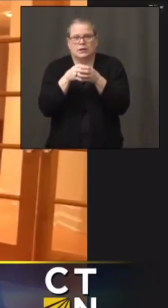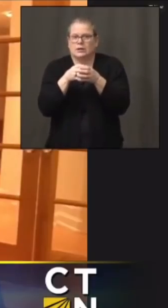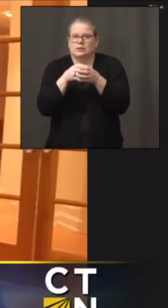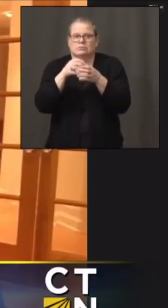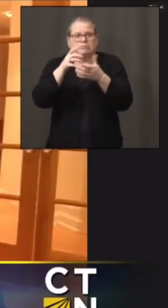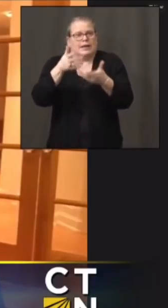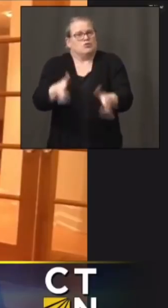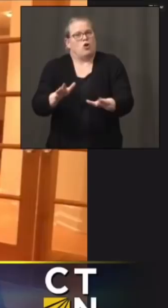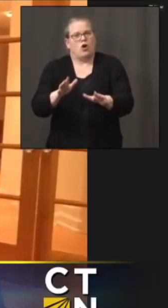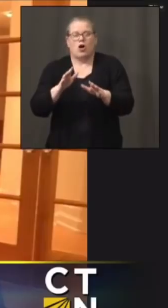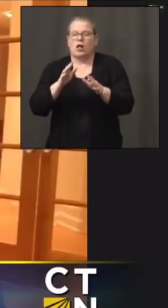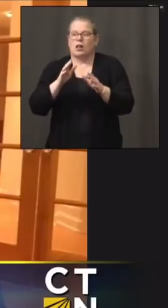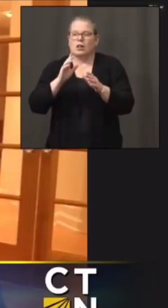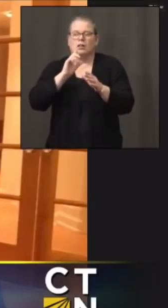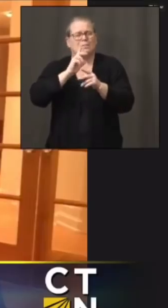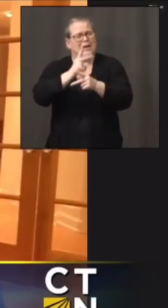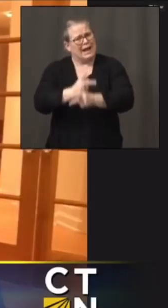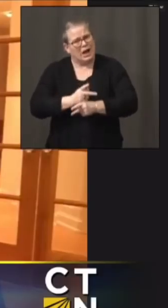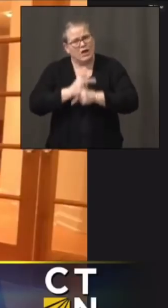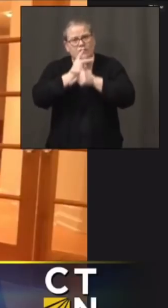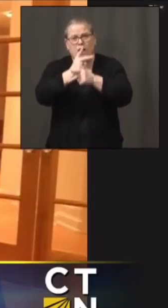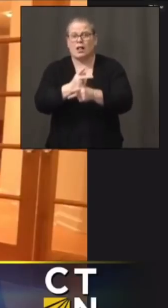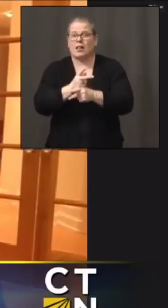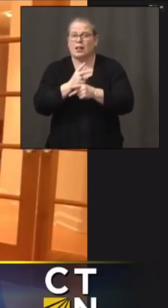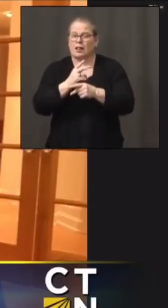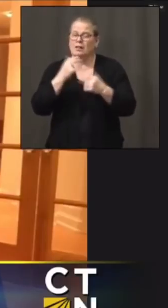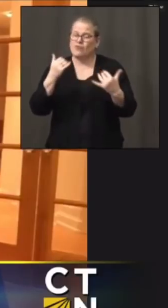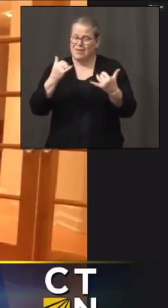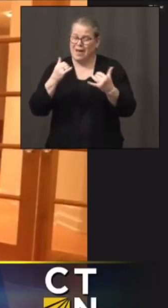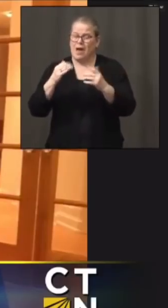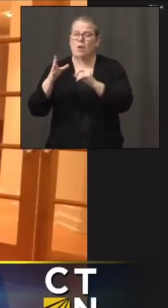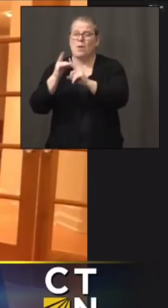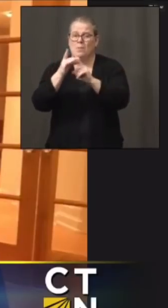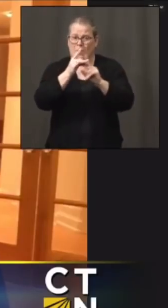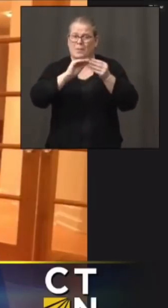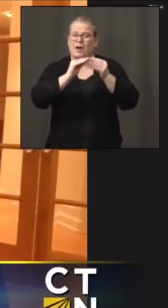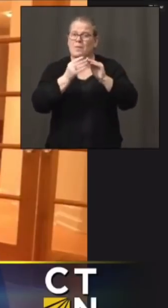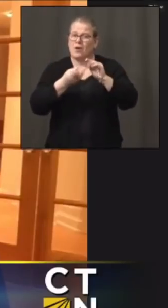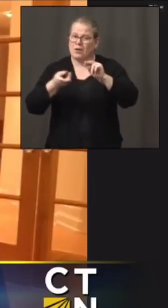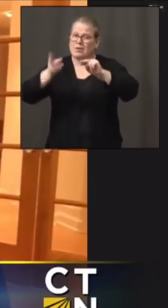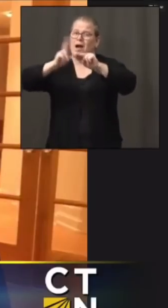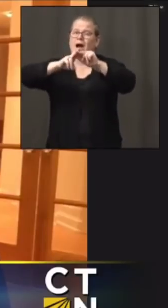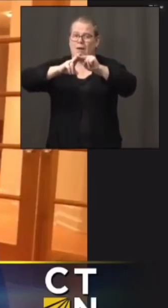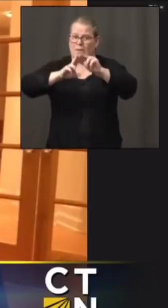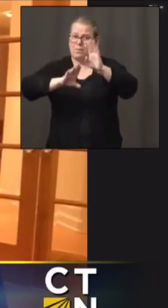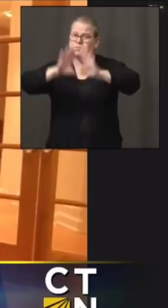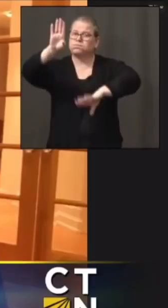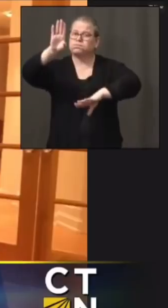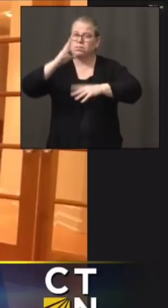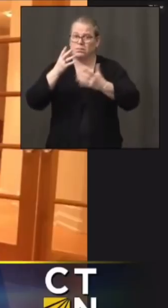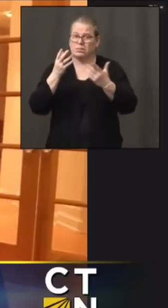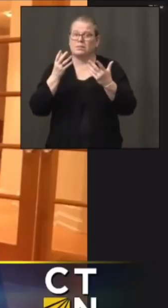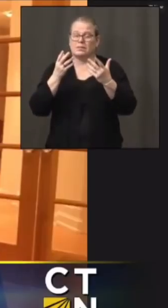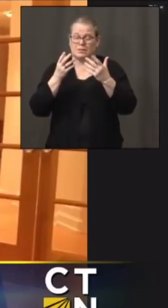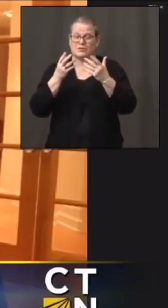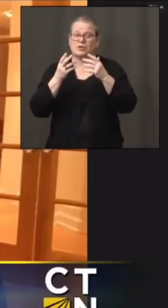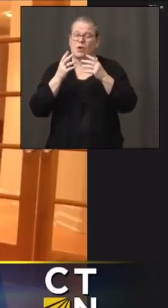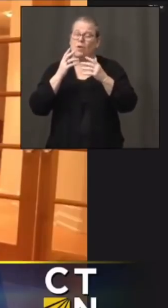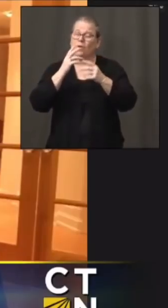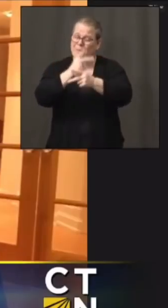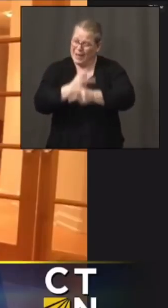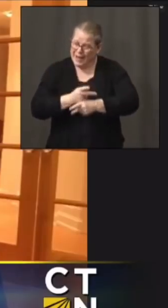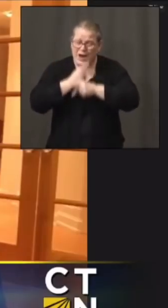As everyone knows, the infection rates out in Connecticut, across the region, across the nation are high right now. So take extra